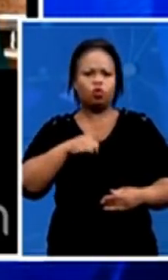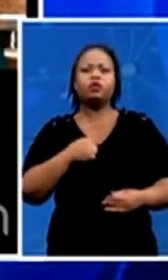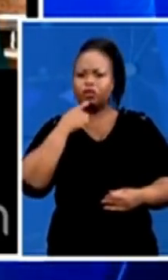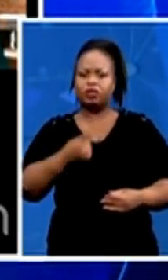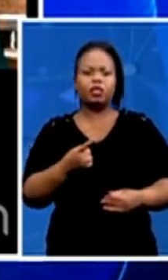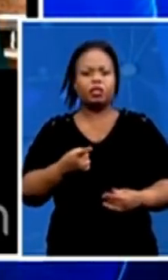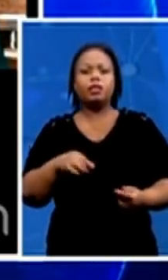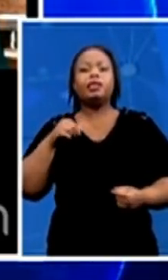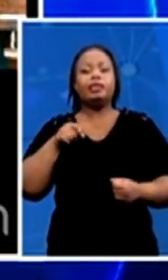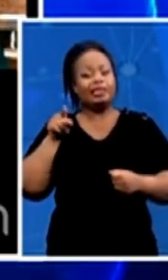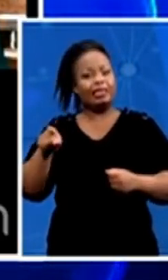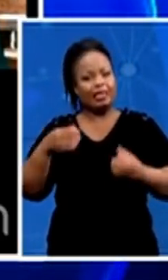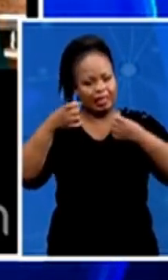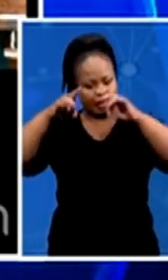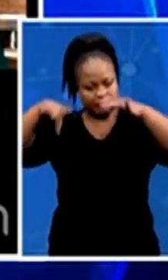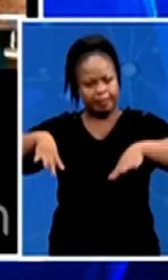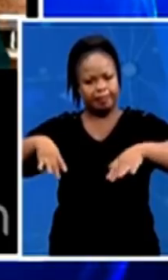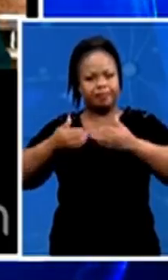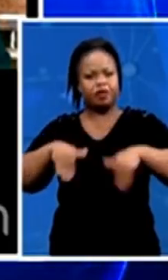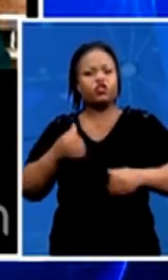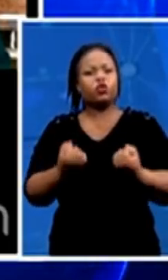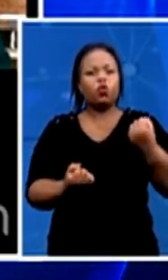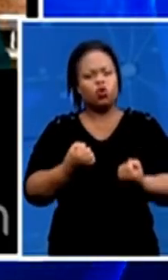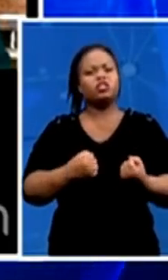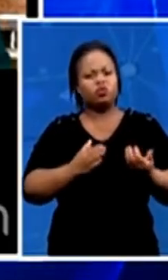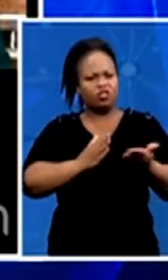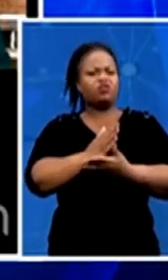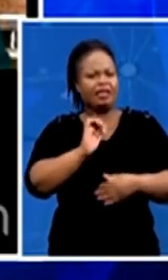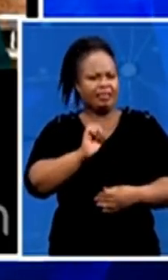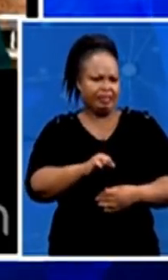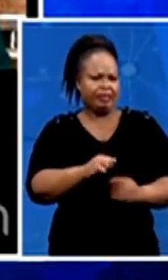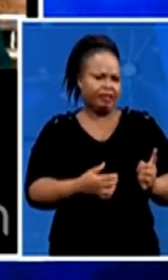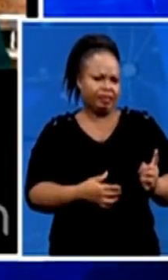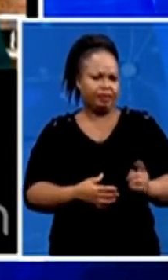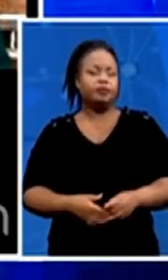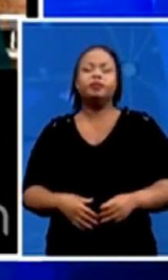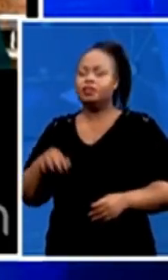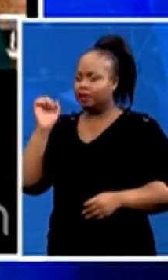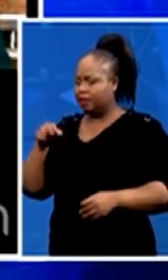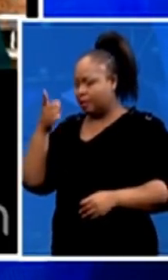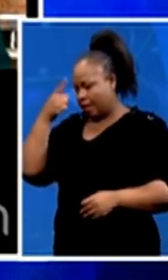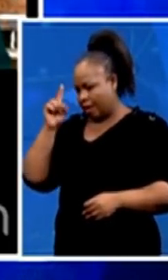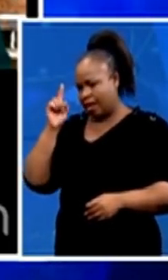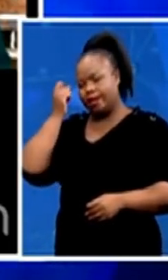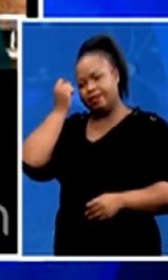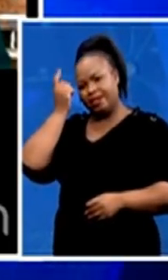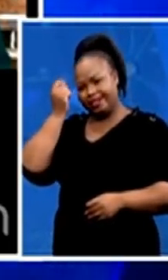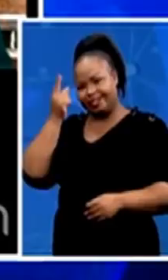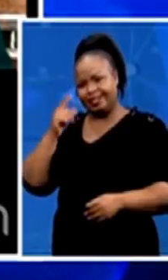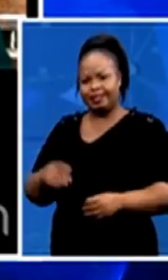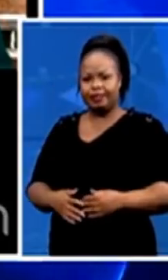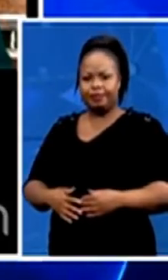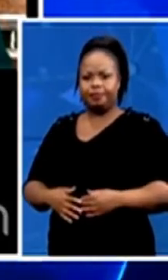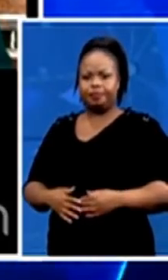Yes, Justice Chick, I understand. That's exactly the word you've used, elected. Election